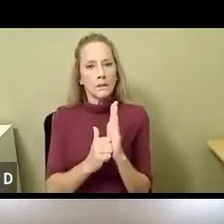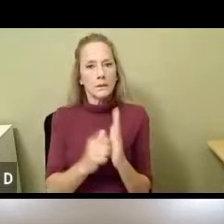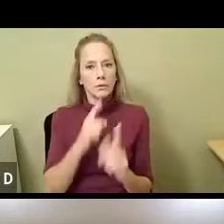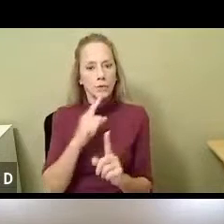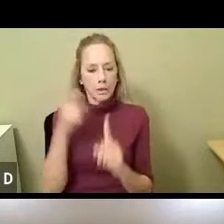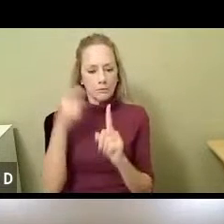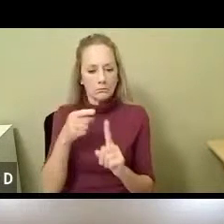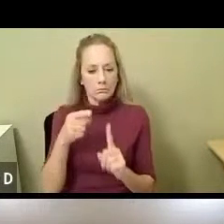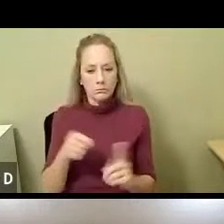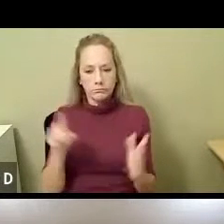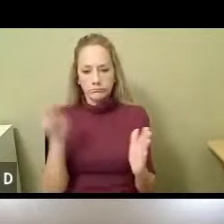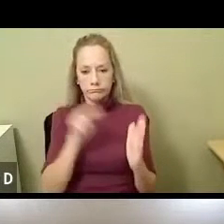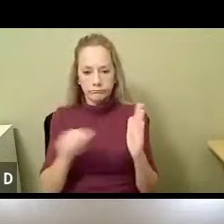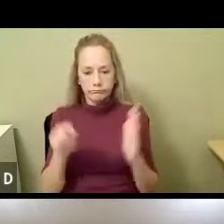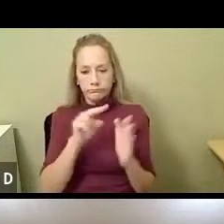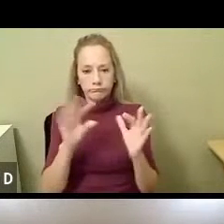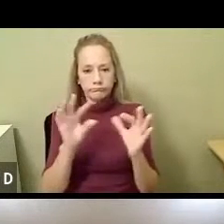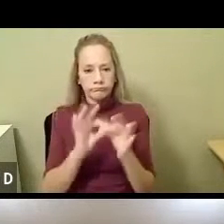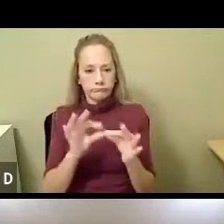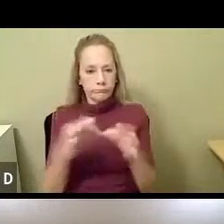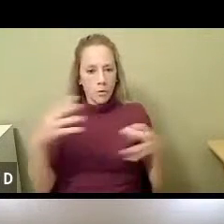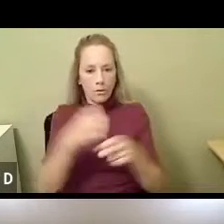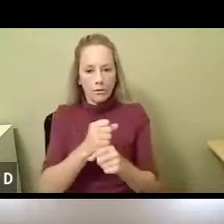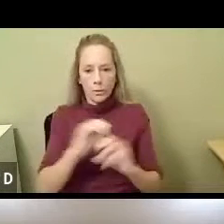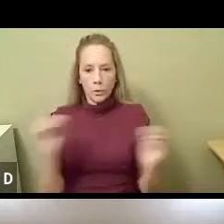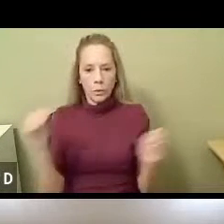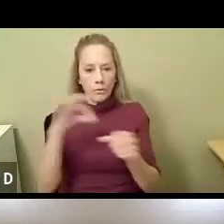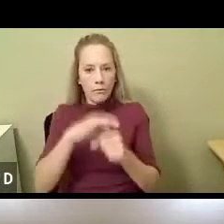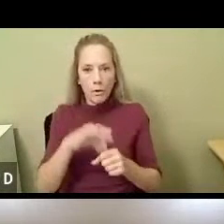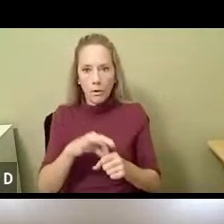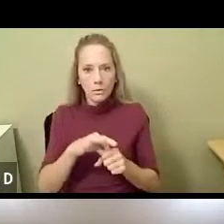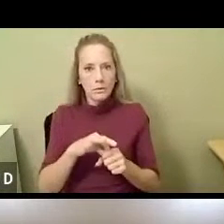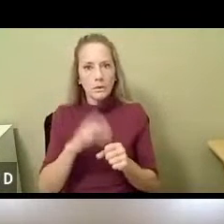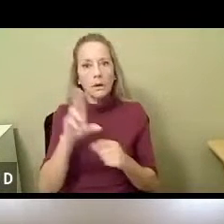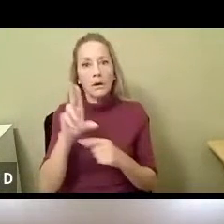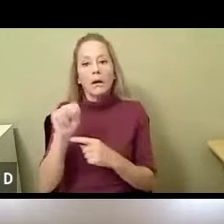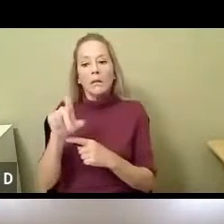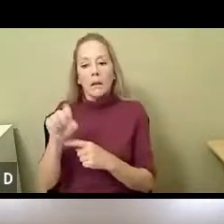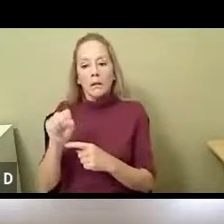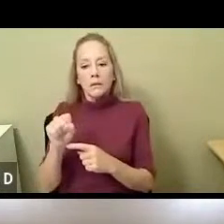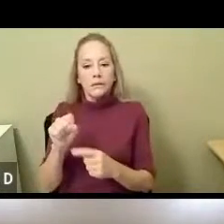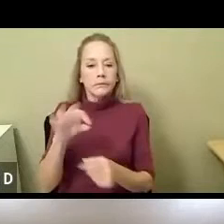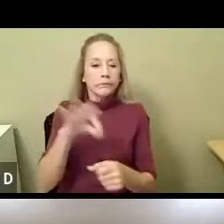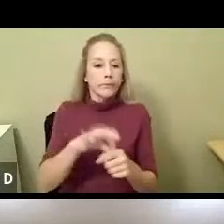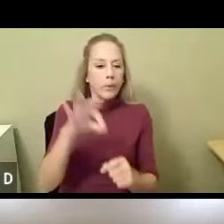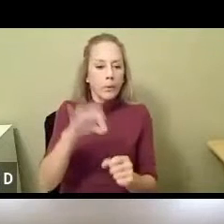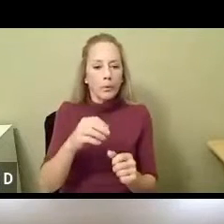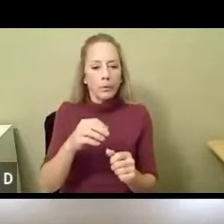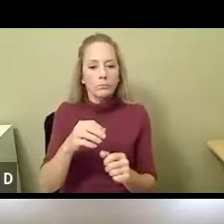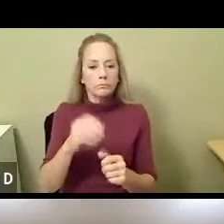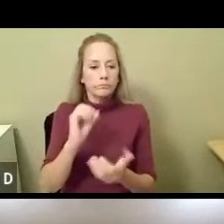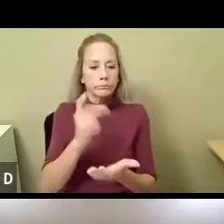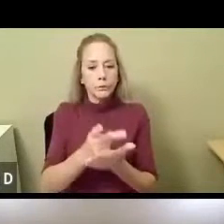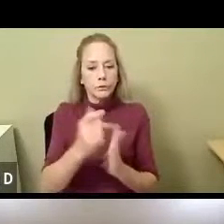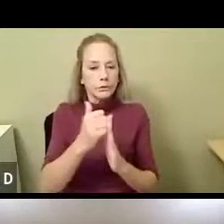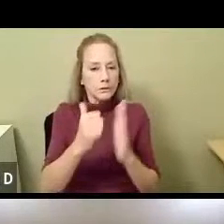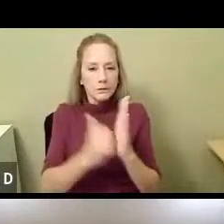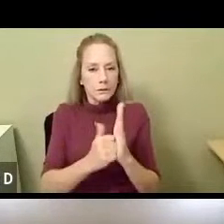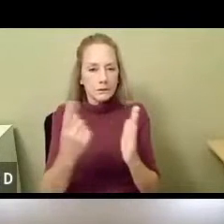looking over things and discussing things without any votes, other than if we have to vote on an agenda or something like that.